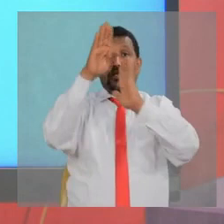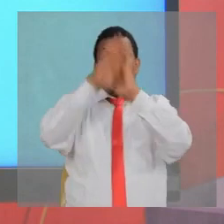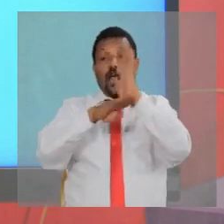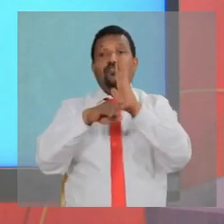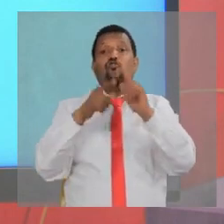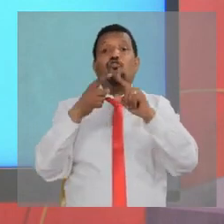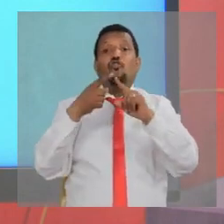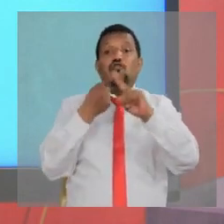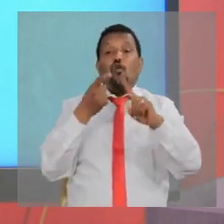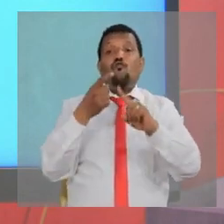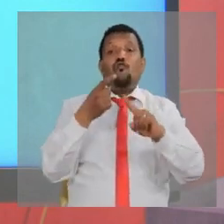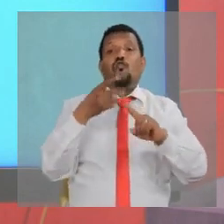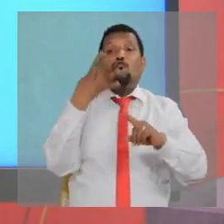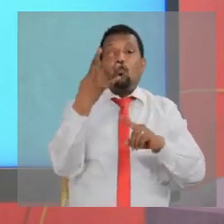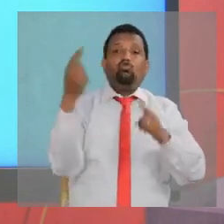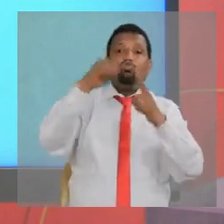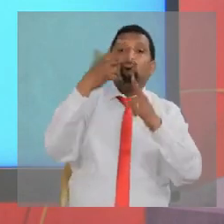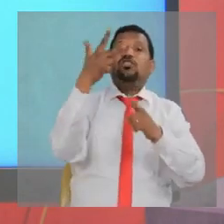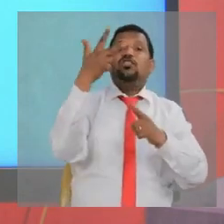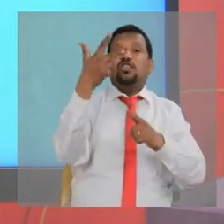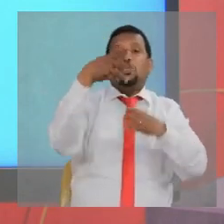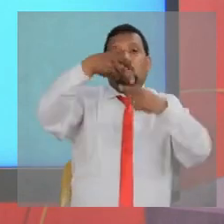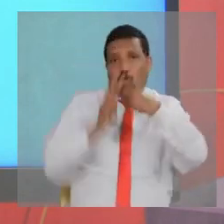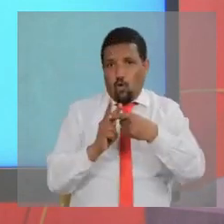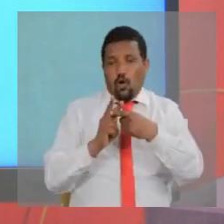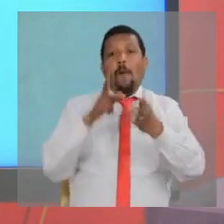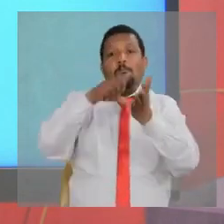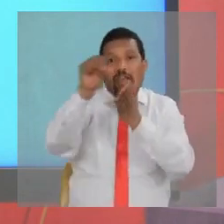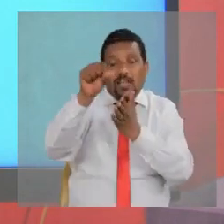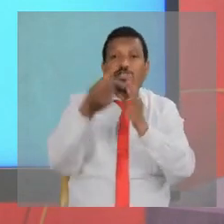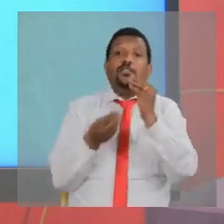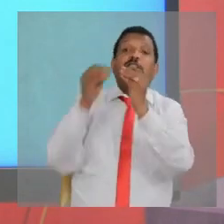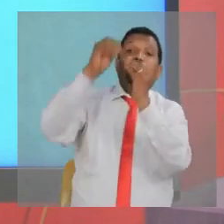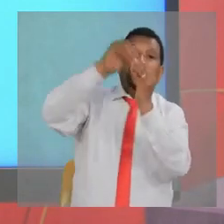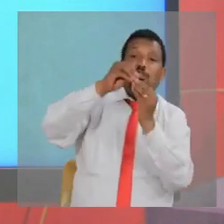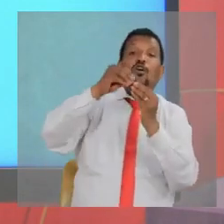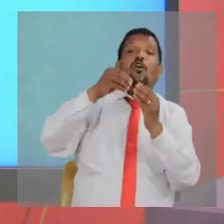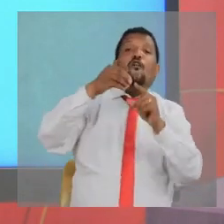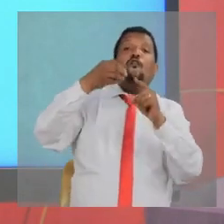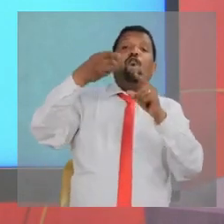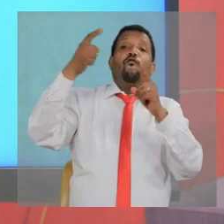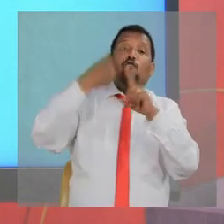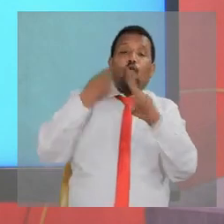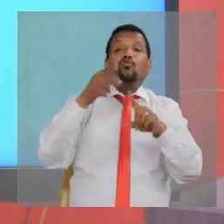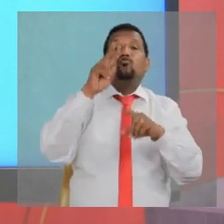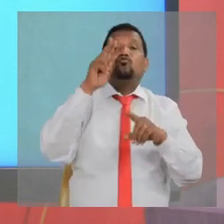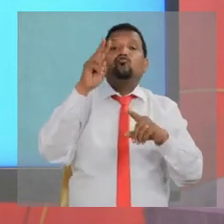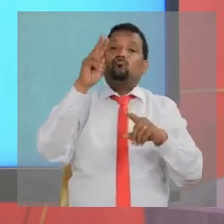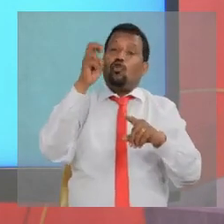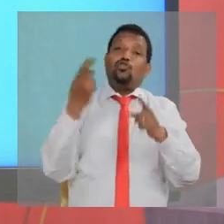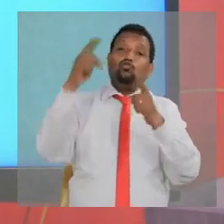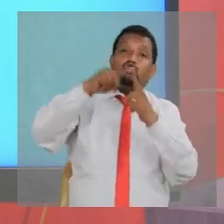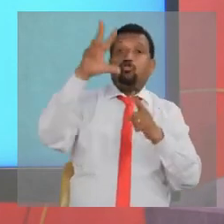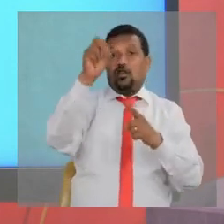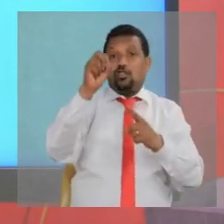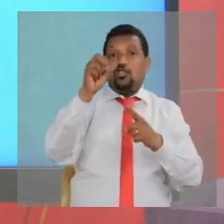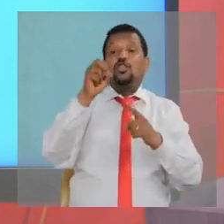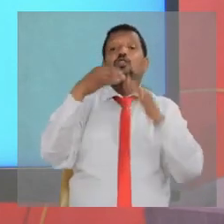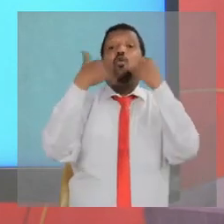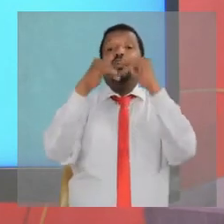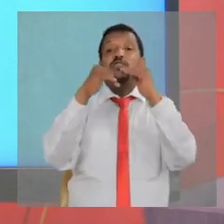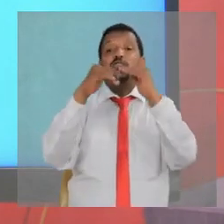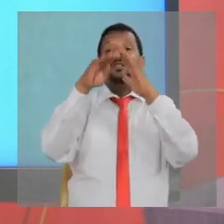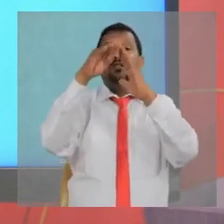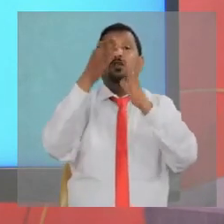declined from 4 to 3 kilogram. As price increases from 20 to 30, then quantity demanded also